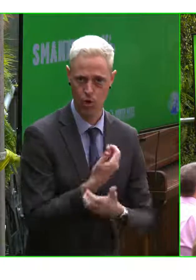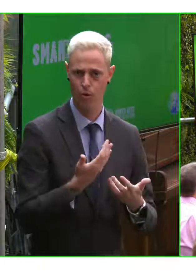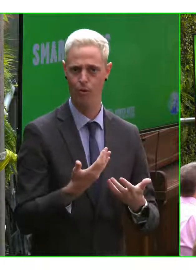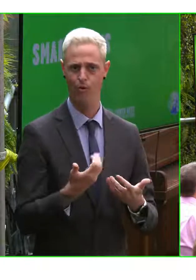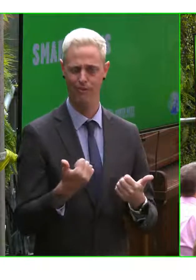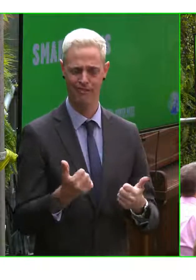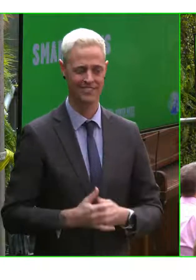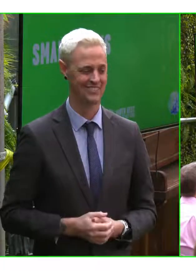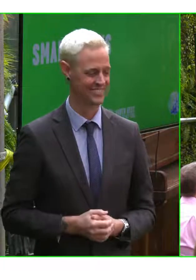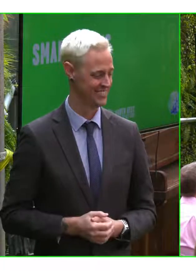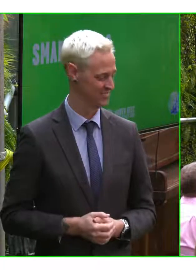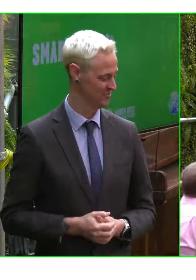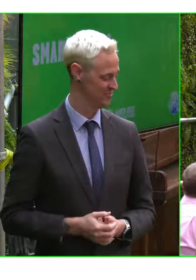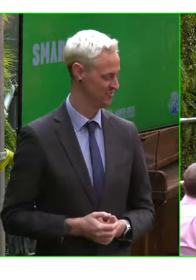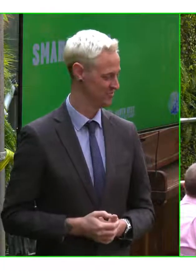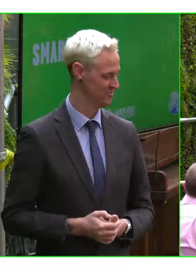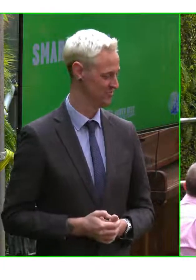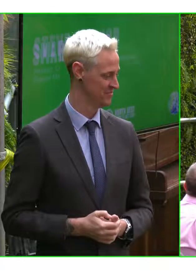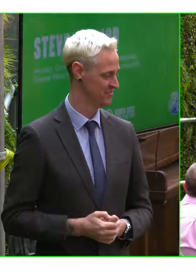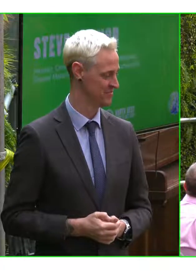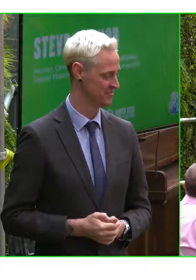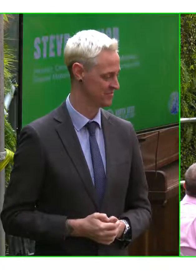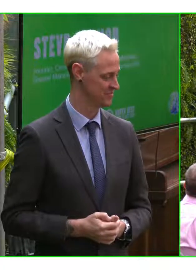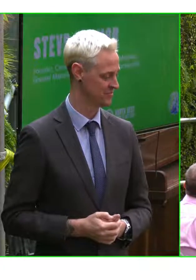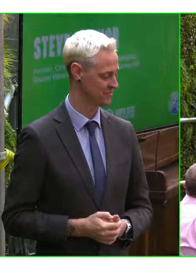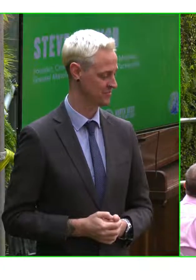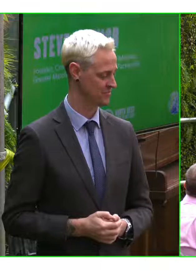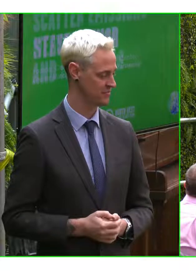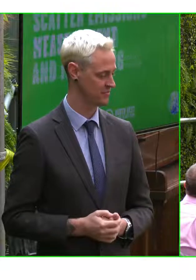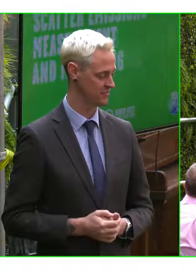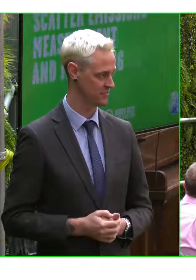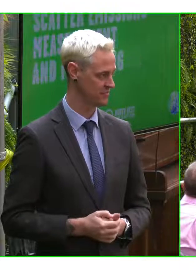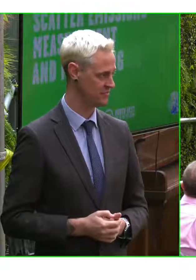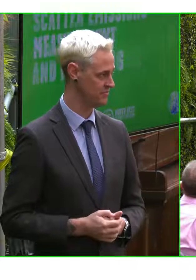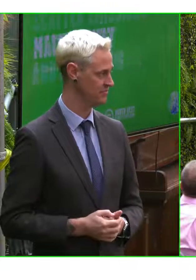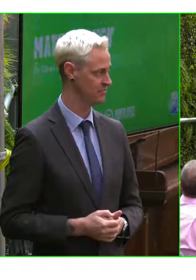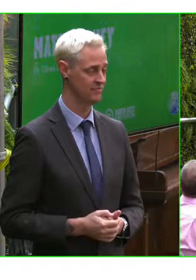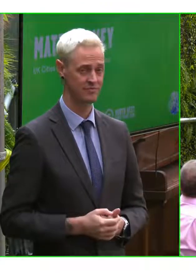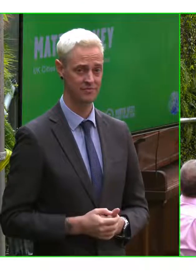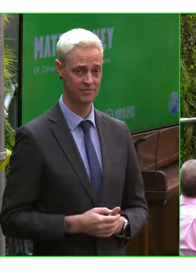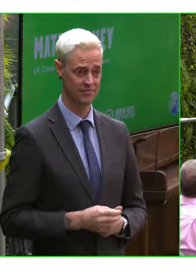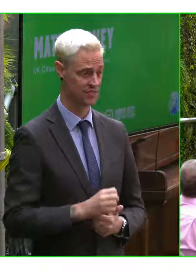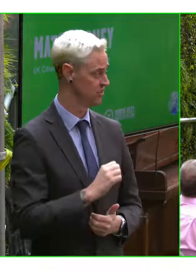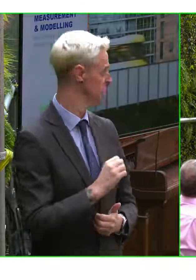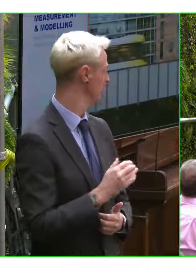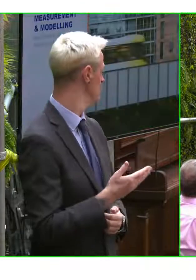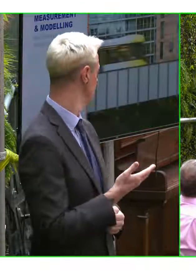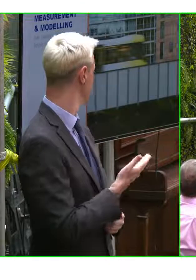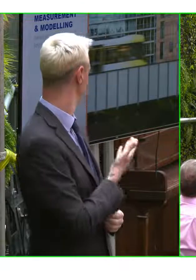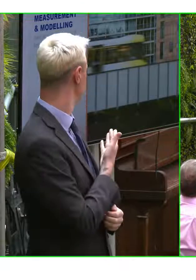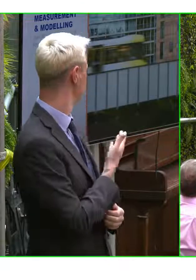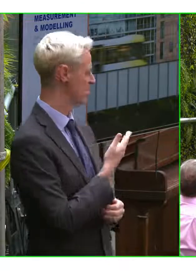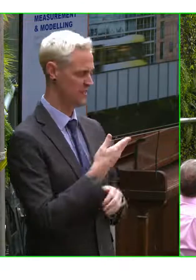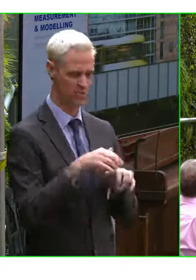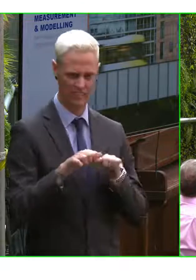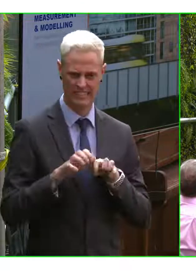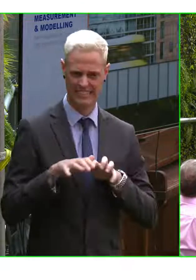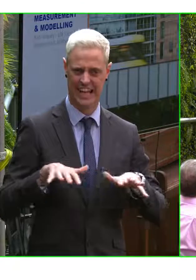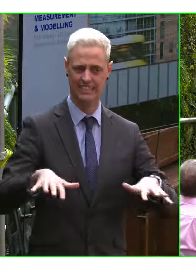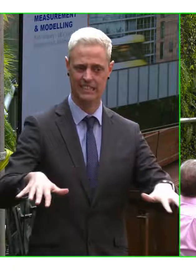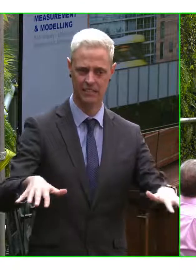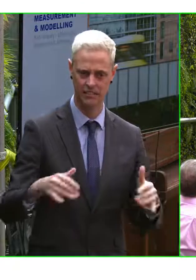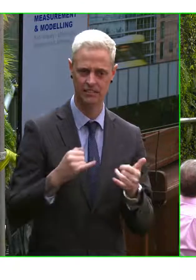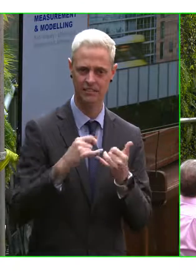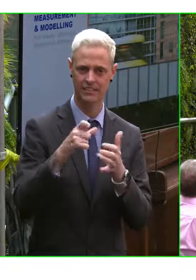here. So yeah, I'm going to talk to you about Scatter. So a modelling tool that